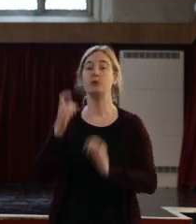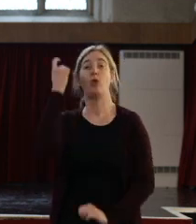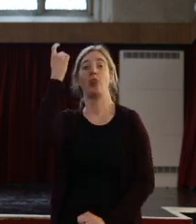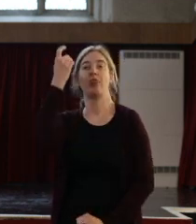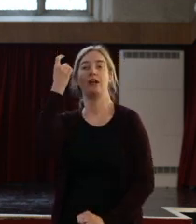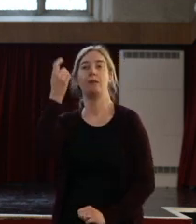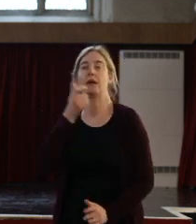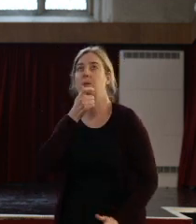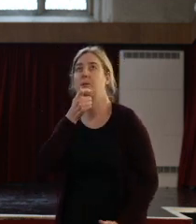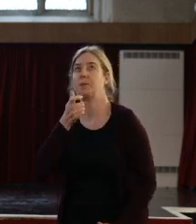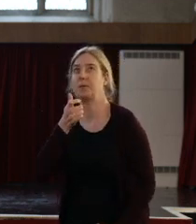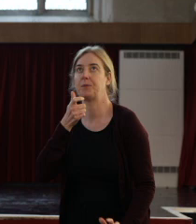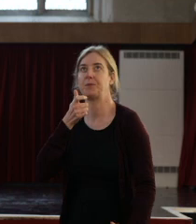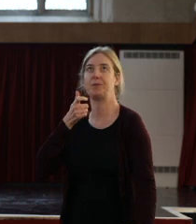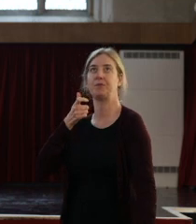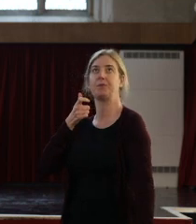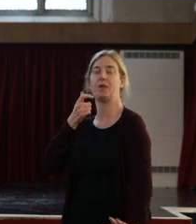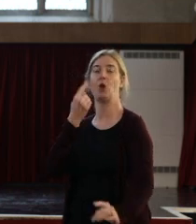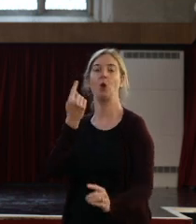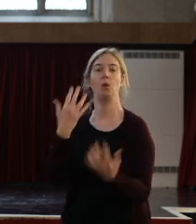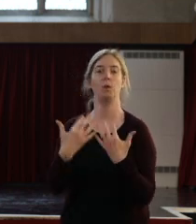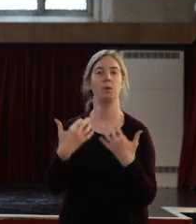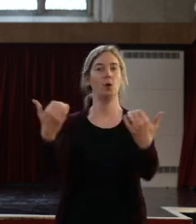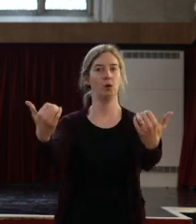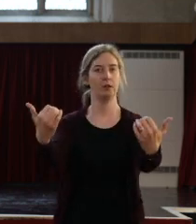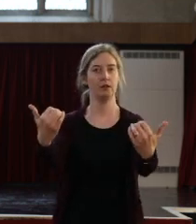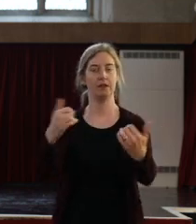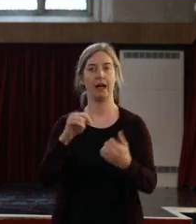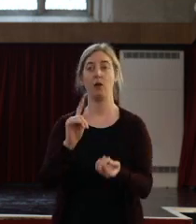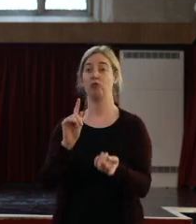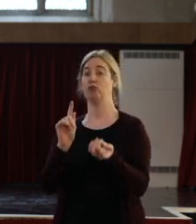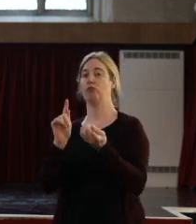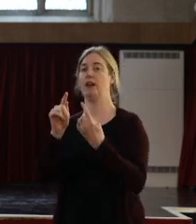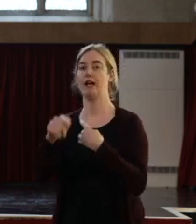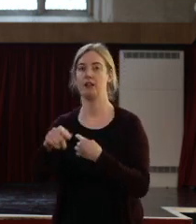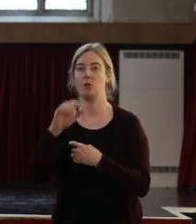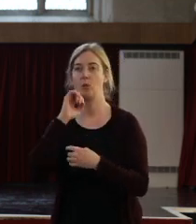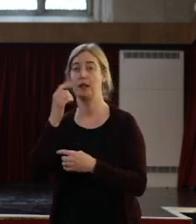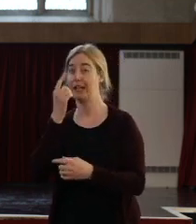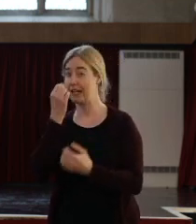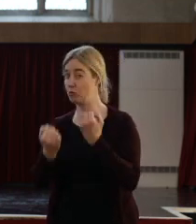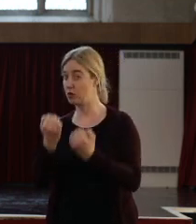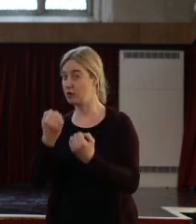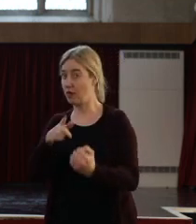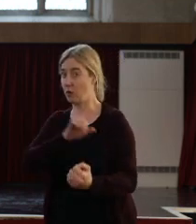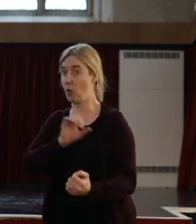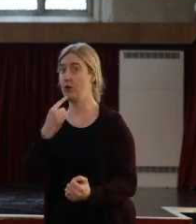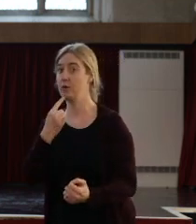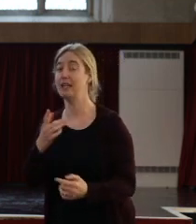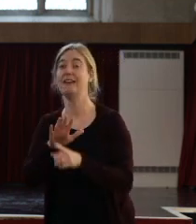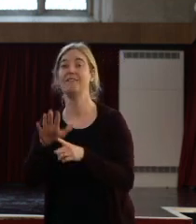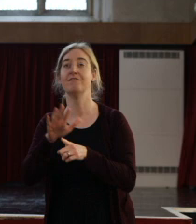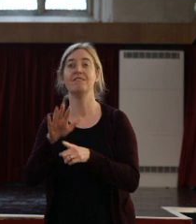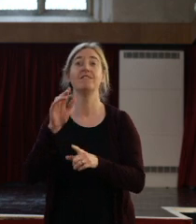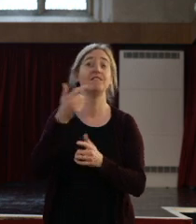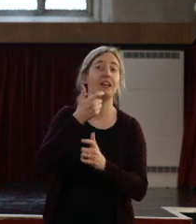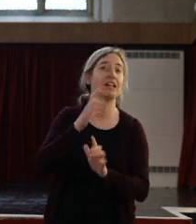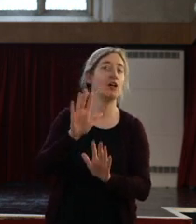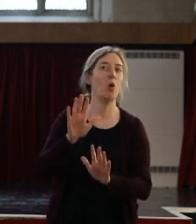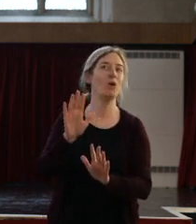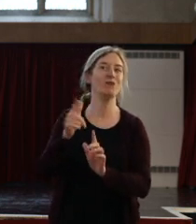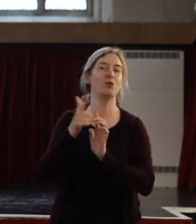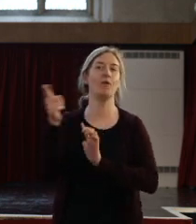You have to think about who's the joke aimed at, what are the victims, can you justify it? And also, just as a